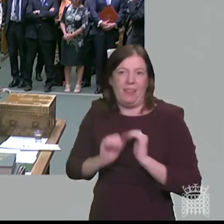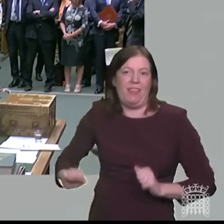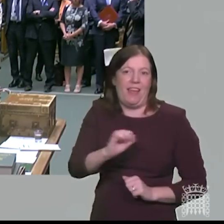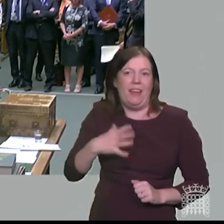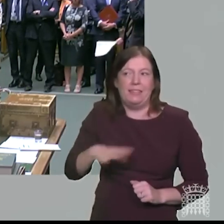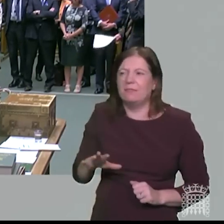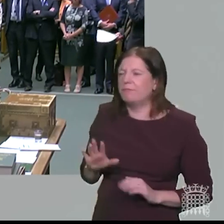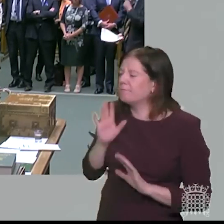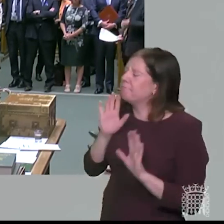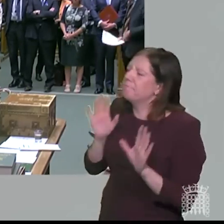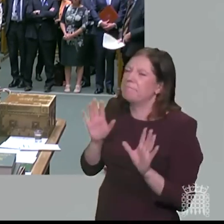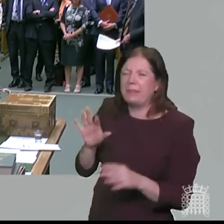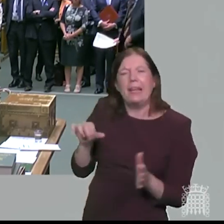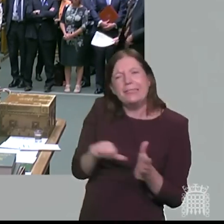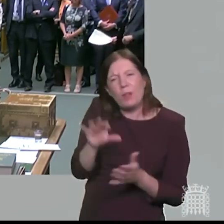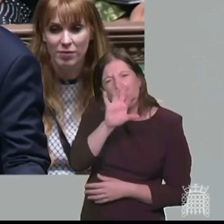Mr. Speaker, it wasn't a difficult question.